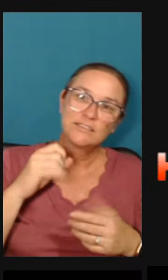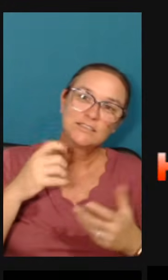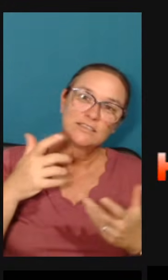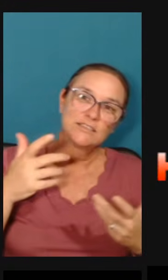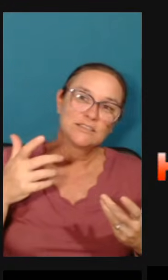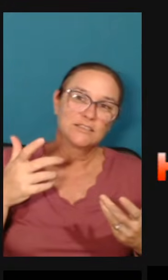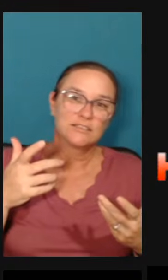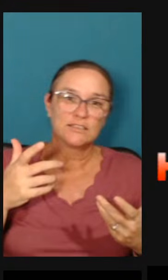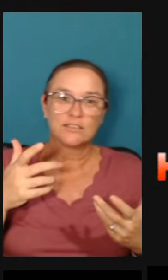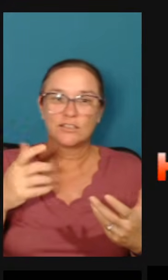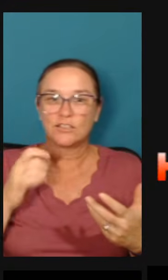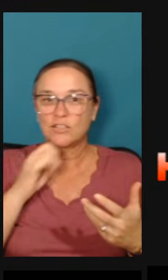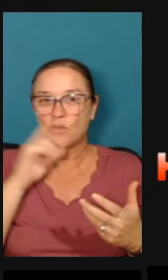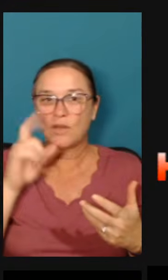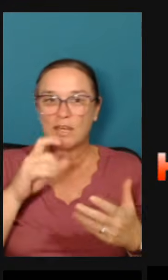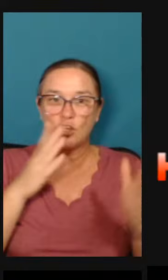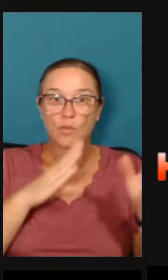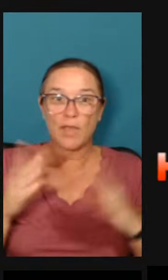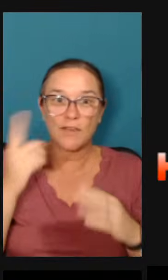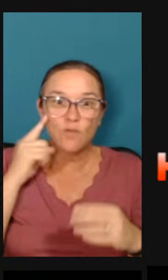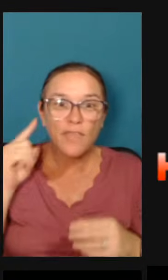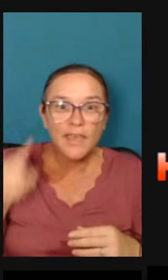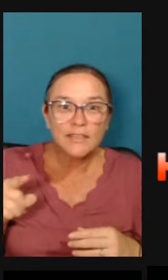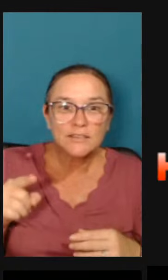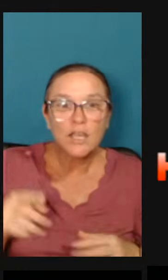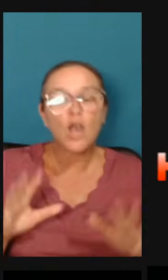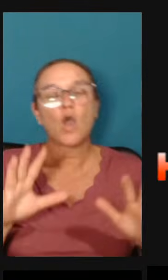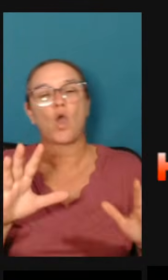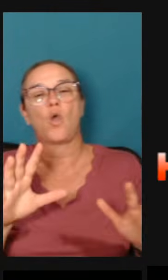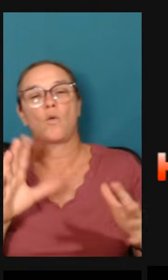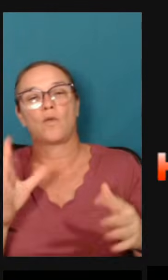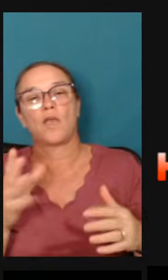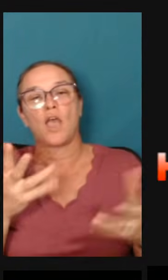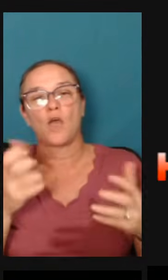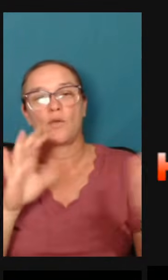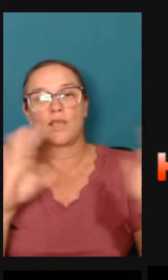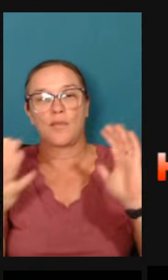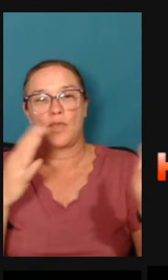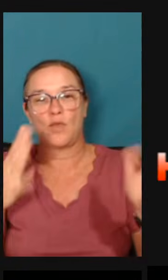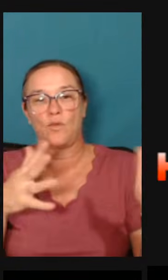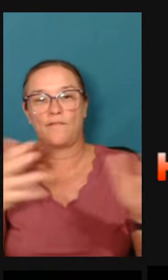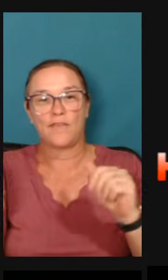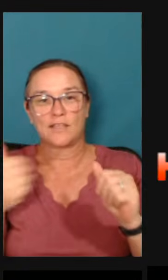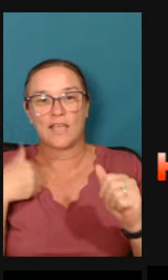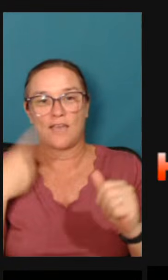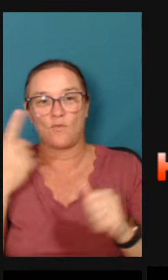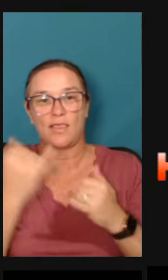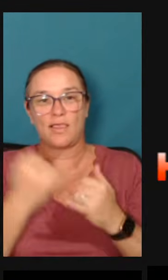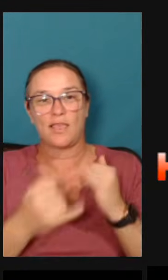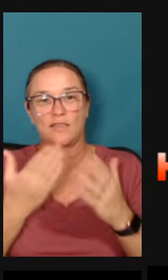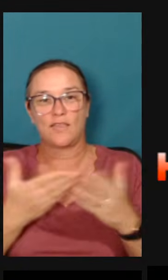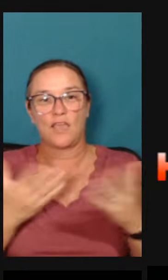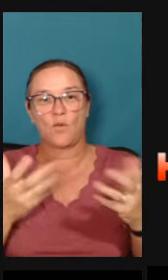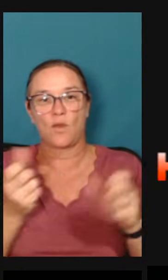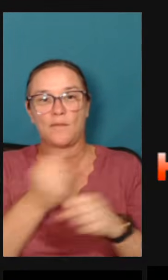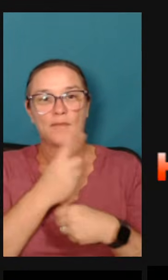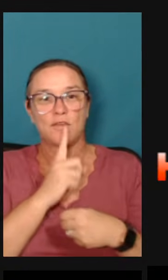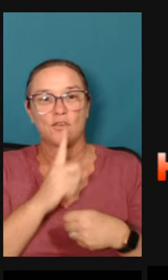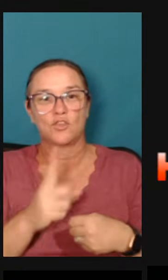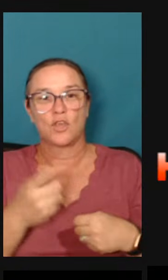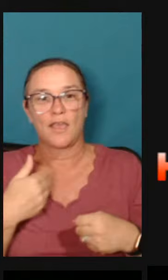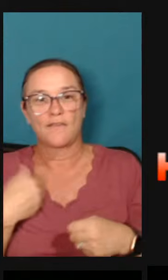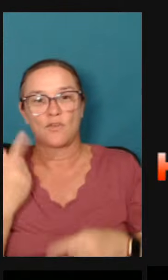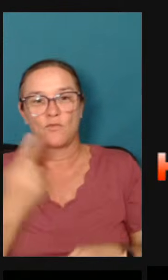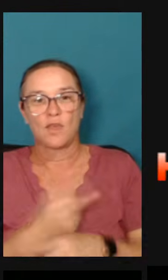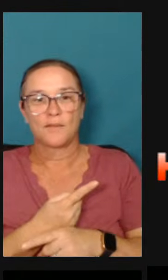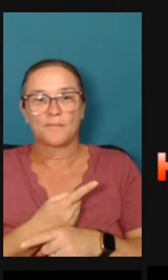whole lot of planning for if it's this rare. I want to. Yeah, let's compare real quick. I got one last thing let me make sure I got this queued up right.